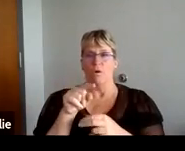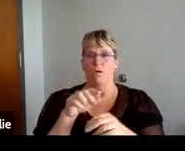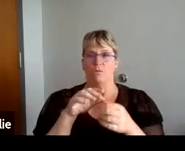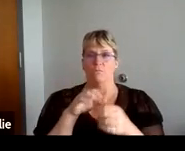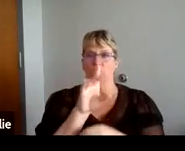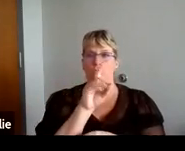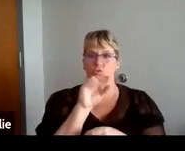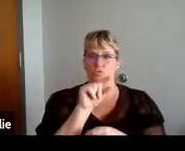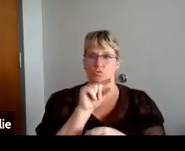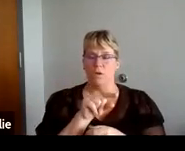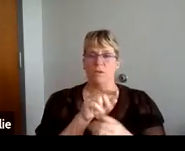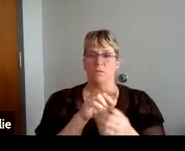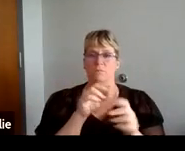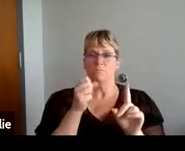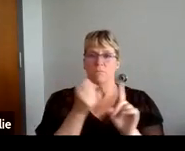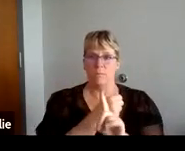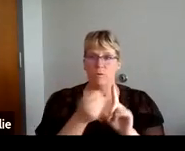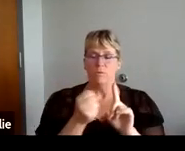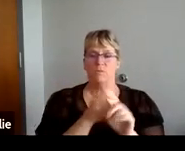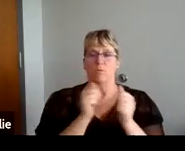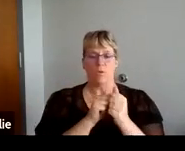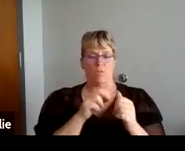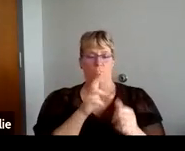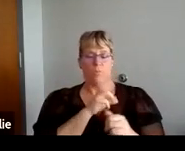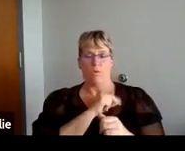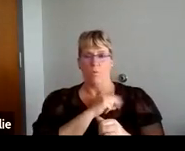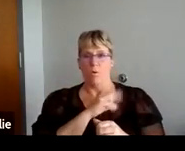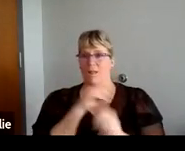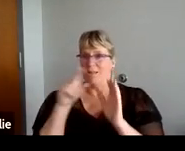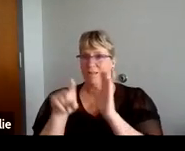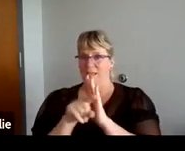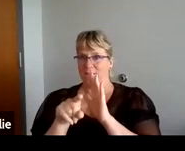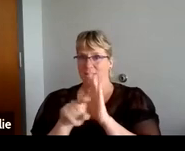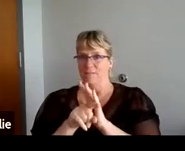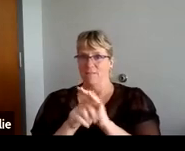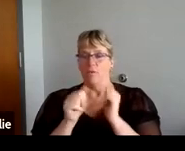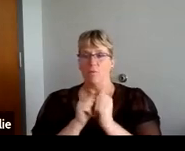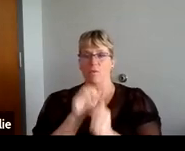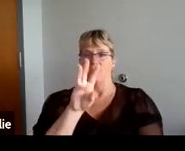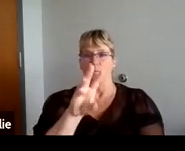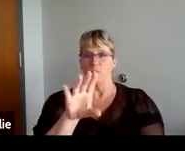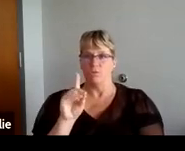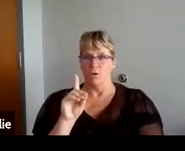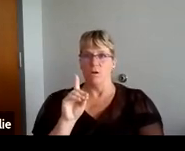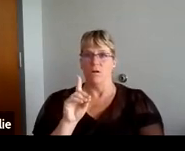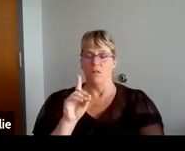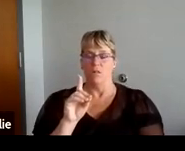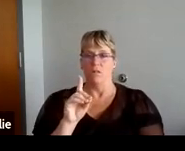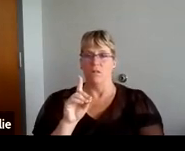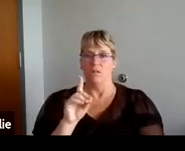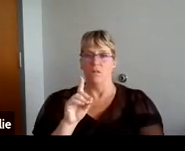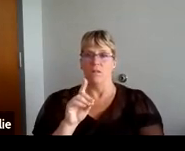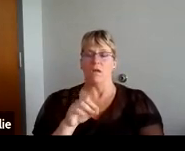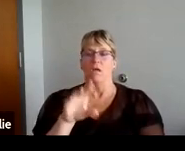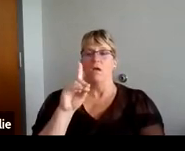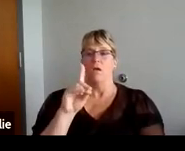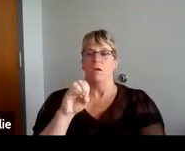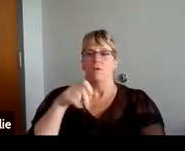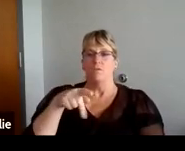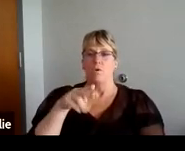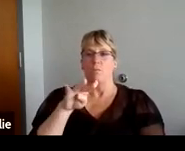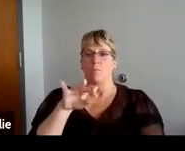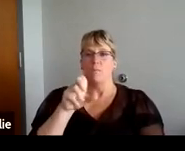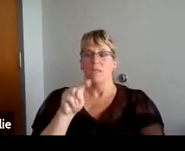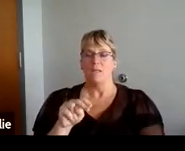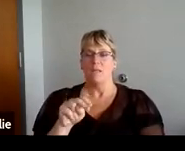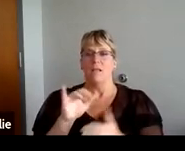disorder, with that reward and that negative reinforcement of the withdrawal symptomatology. Dopamines are a big